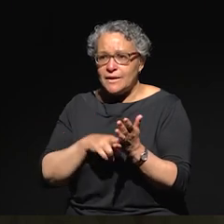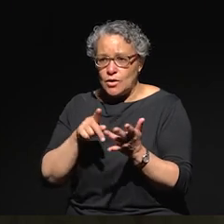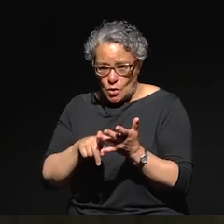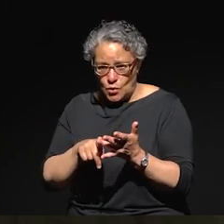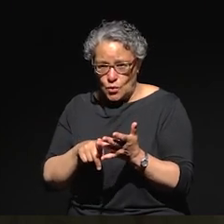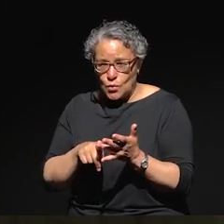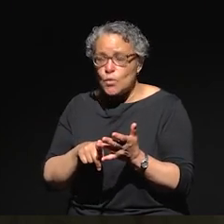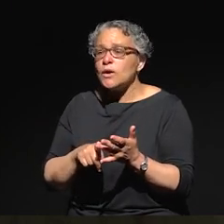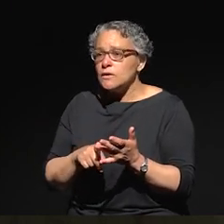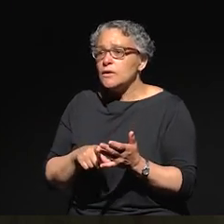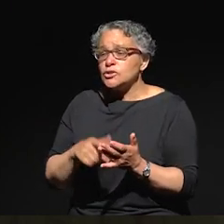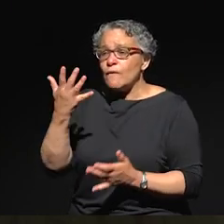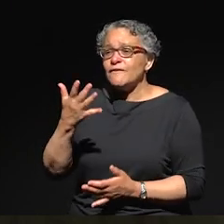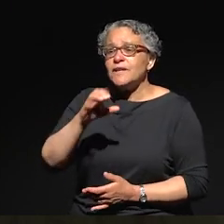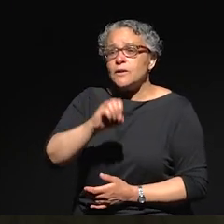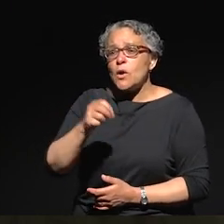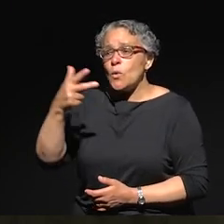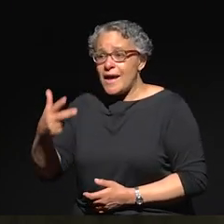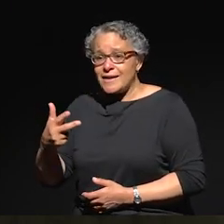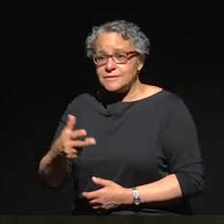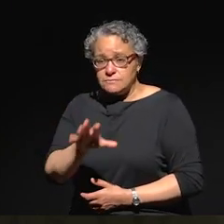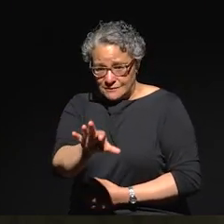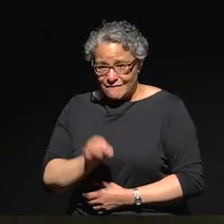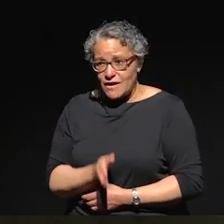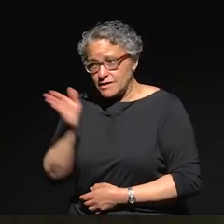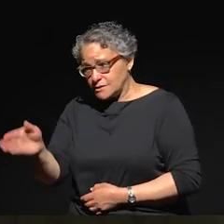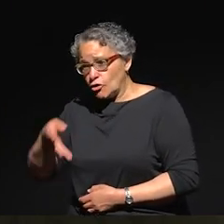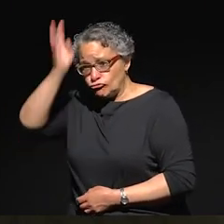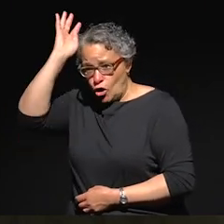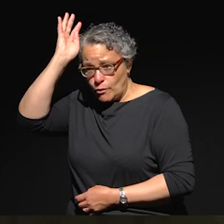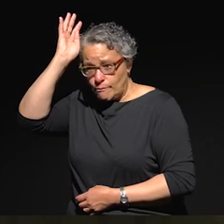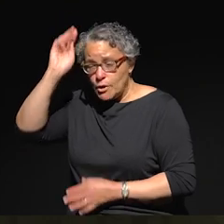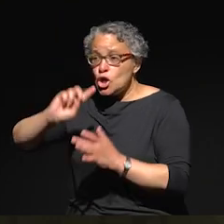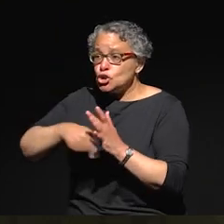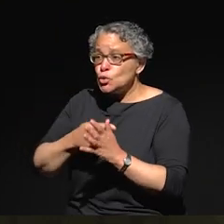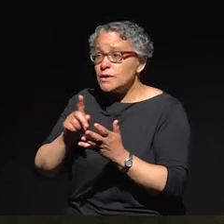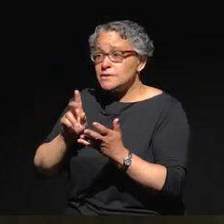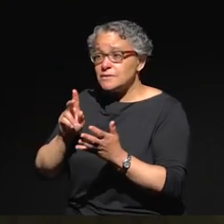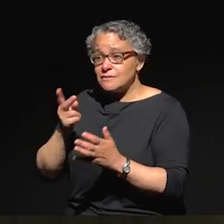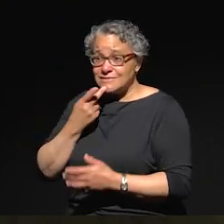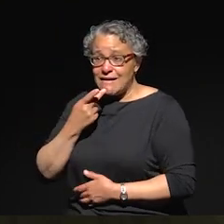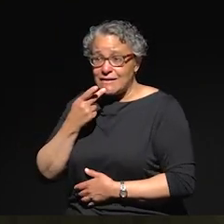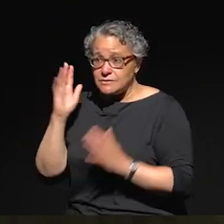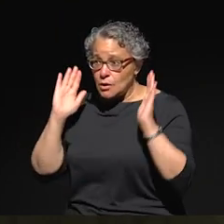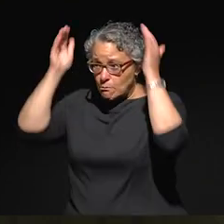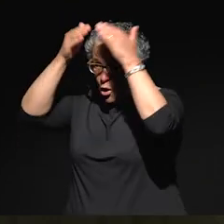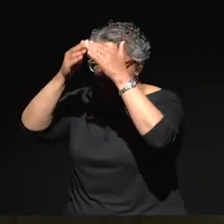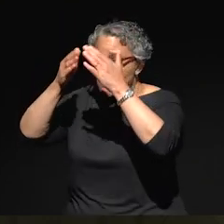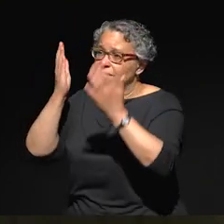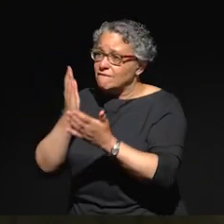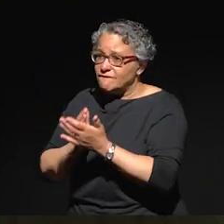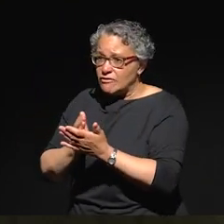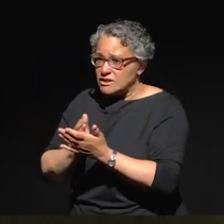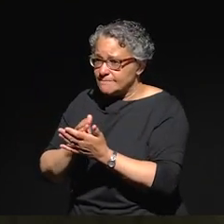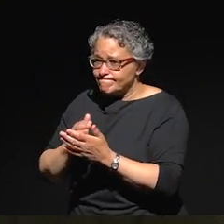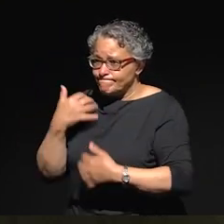invites Raphael to come to Rome to work for him. Julius II was very ambitious in terms of the church's secular power. He